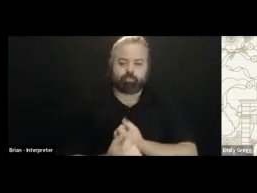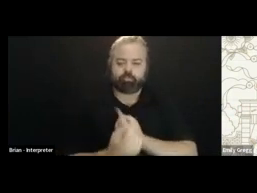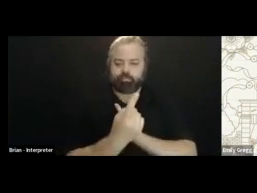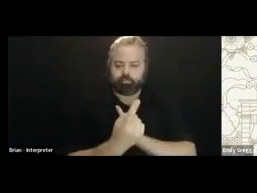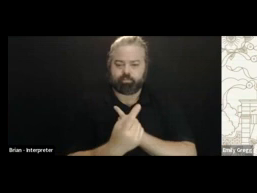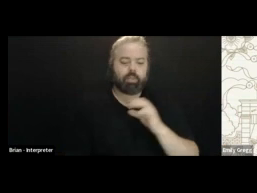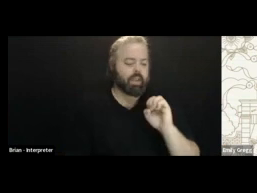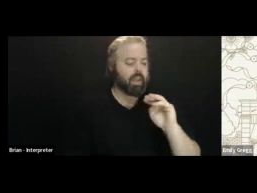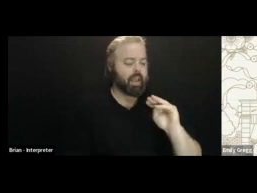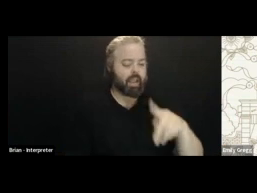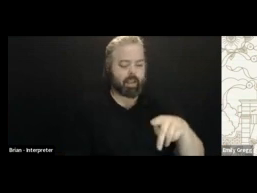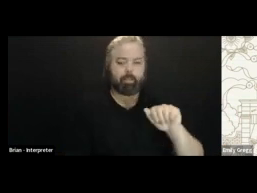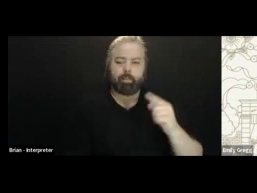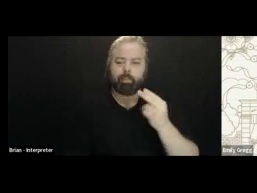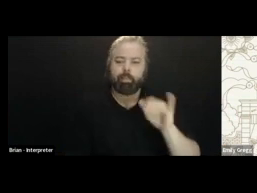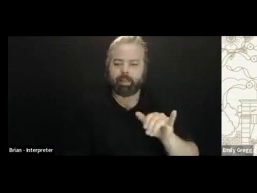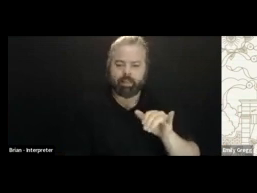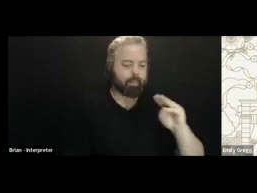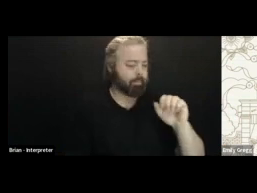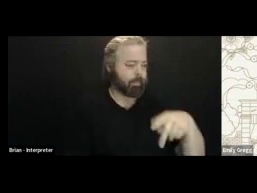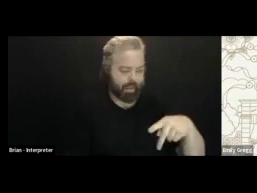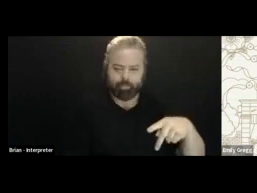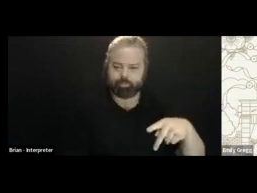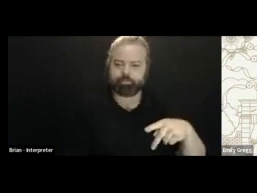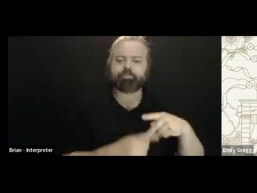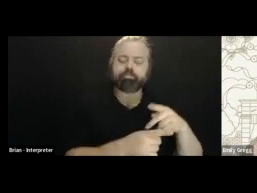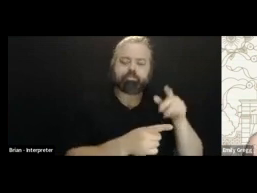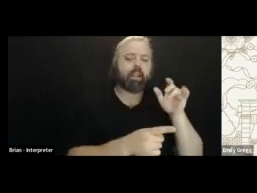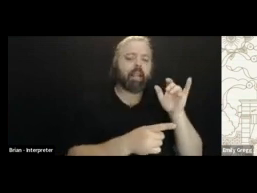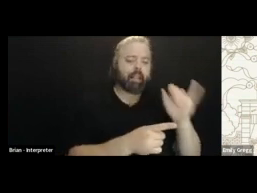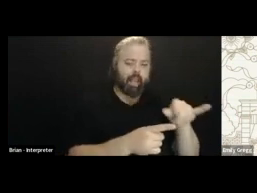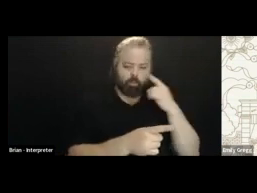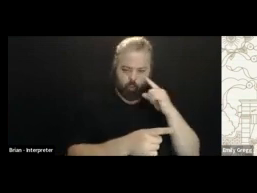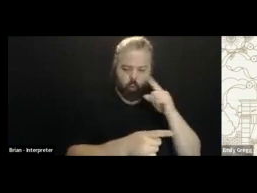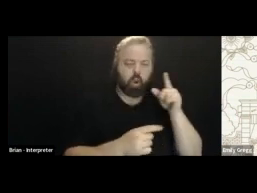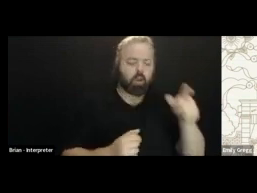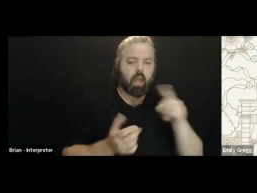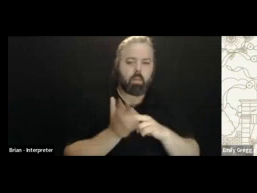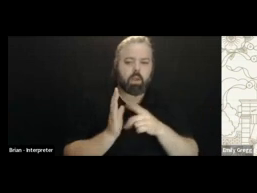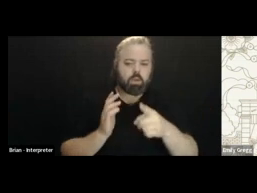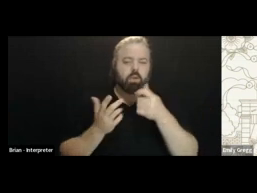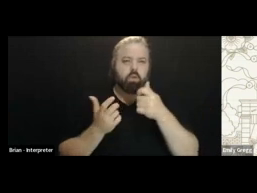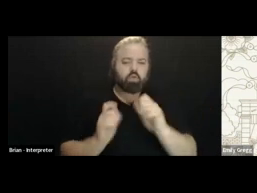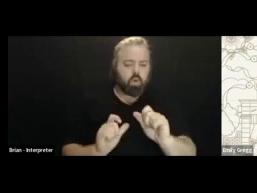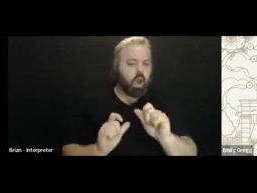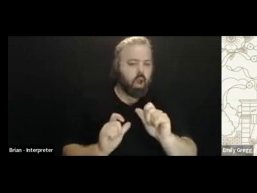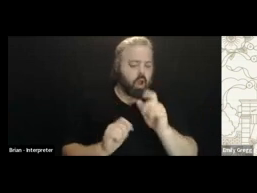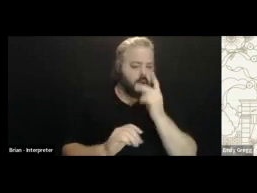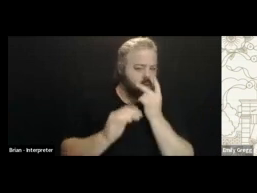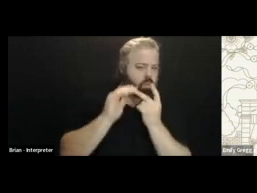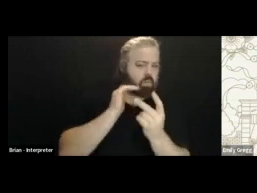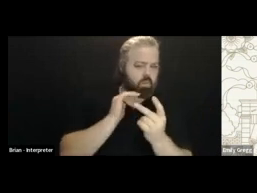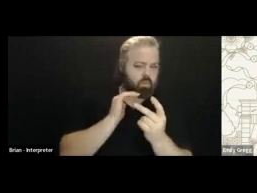So empathy mapping is a method of thinking where you try to anticipate the patterns of